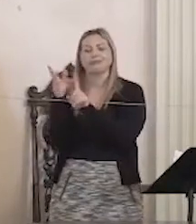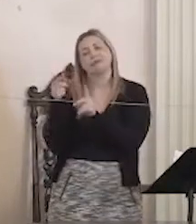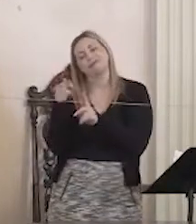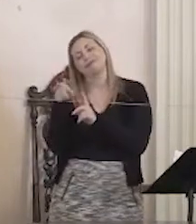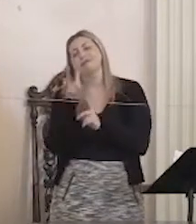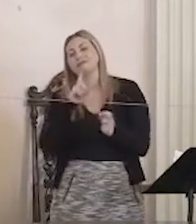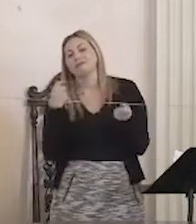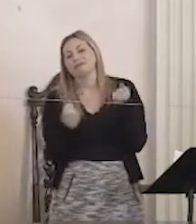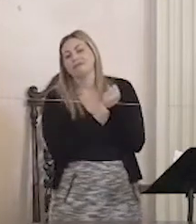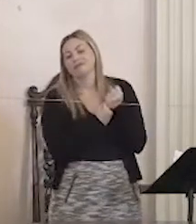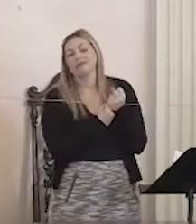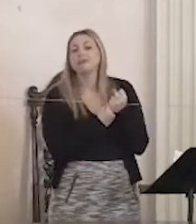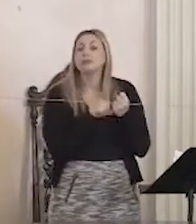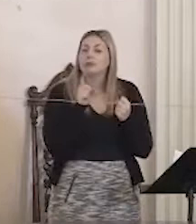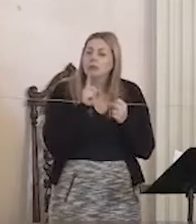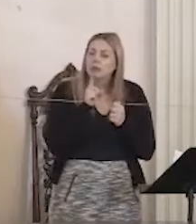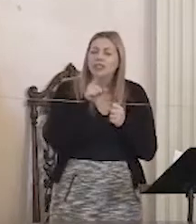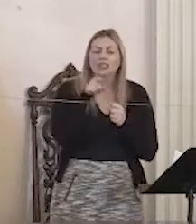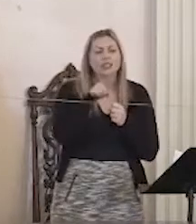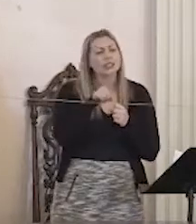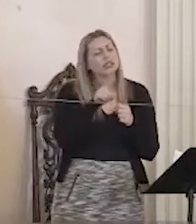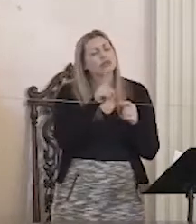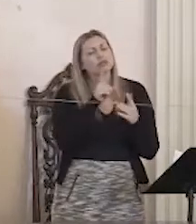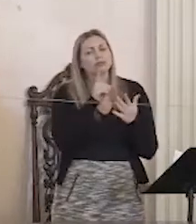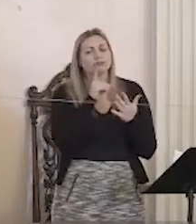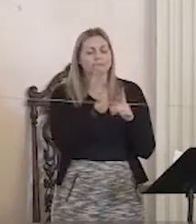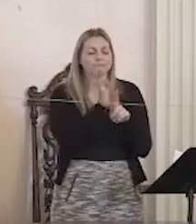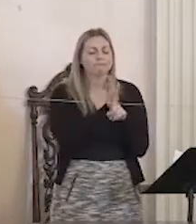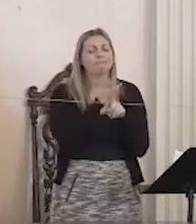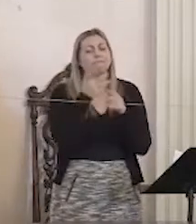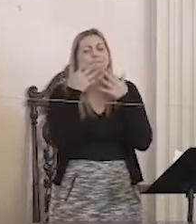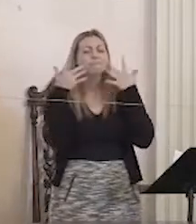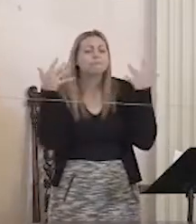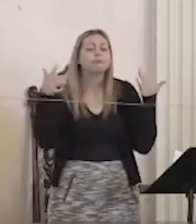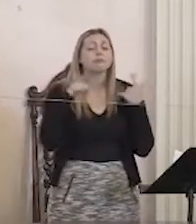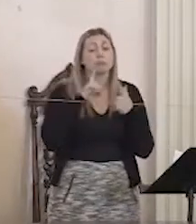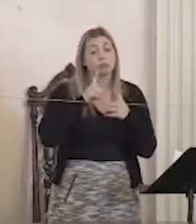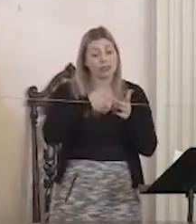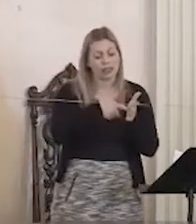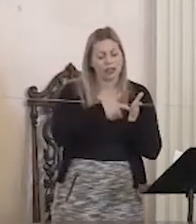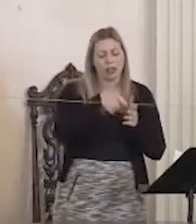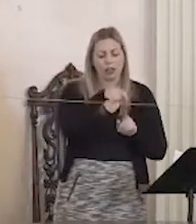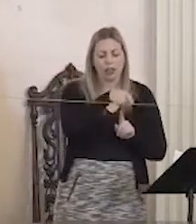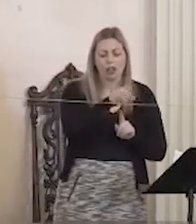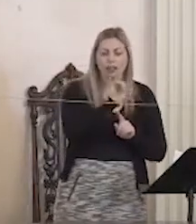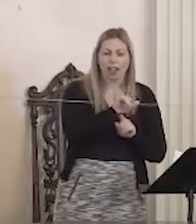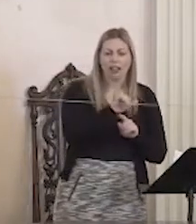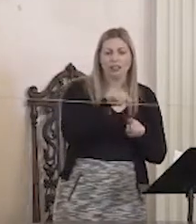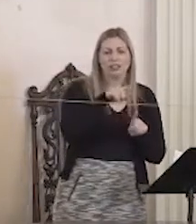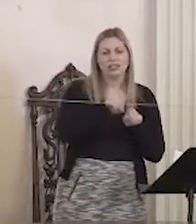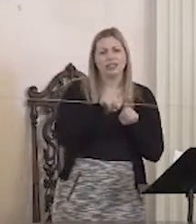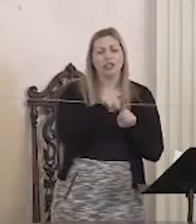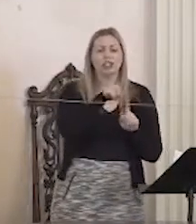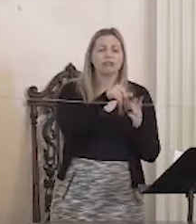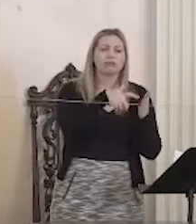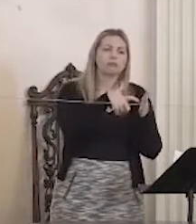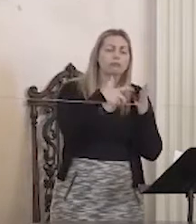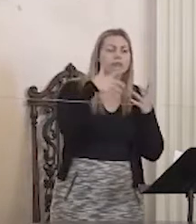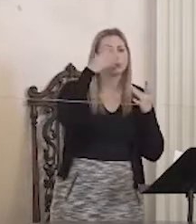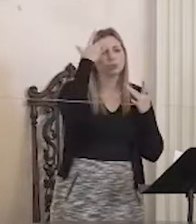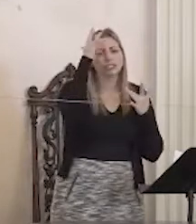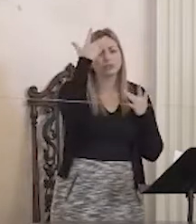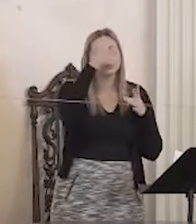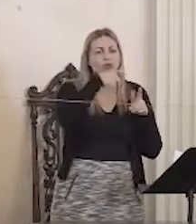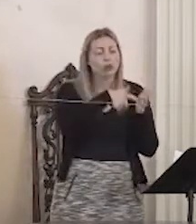His sermons combined the intellectual rigor that All Souls demanded with a colloquial style that made